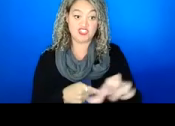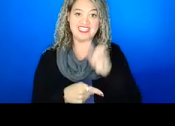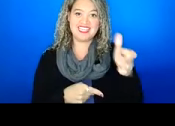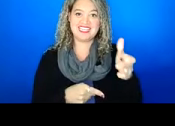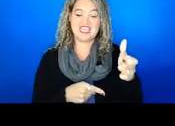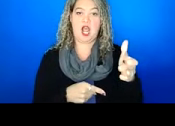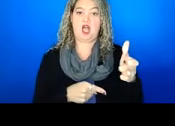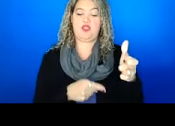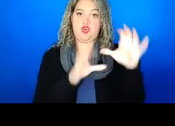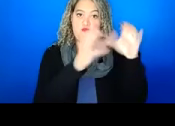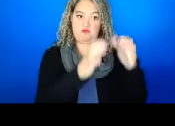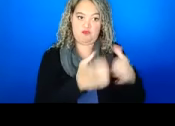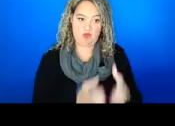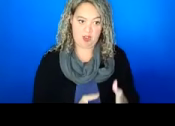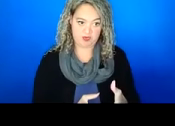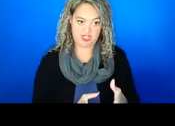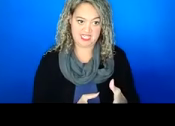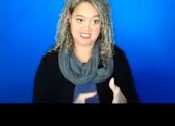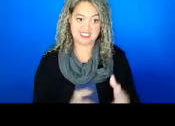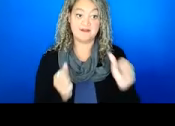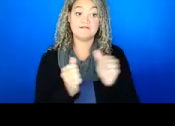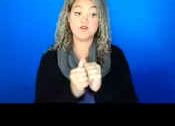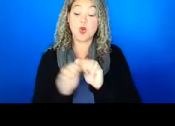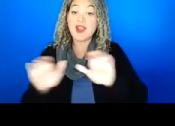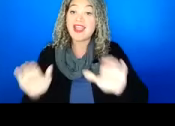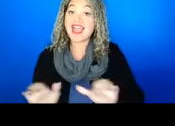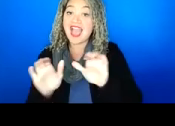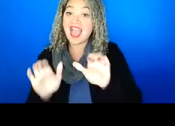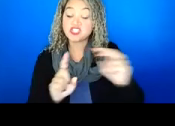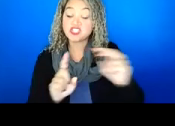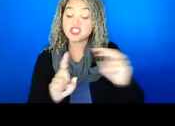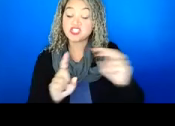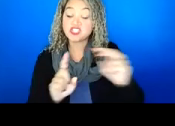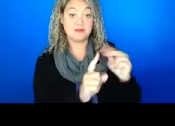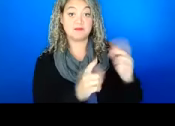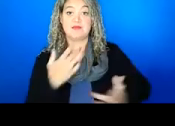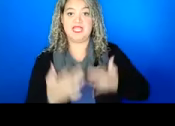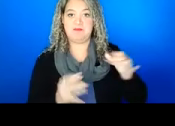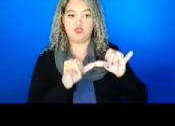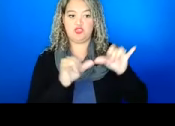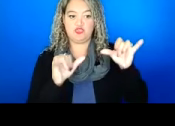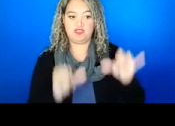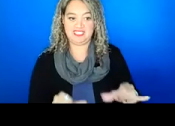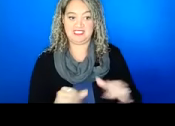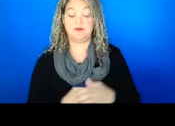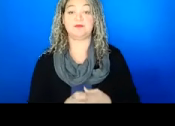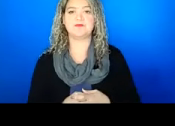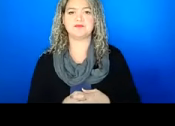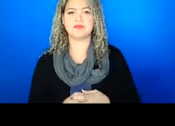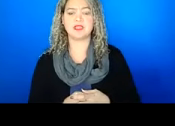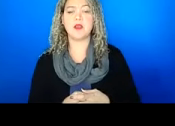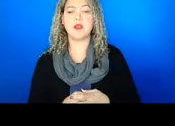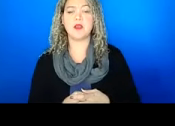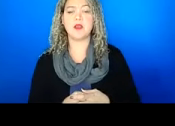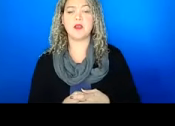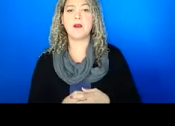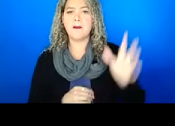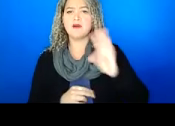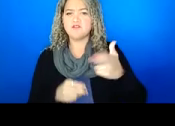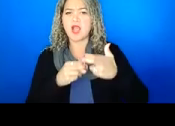as represented in action, perception, and emotion systems. And I've referred to these in the past as conceptual